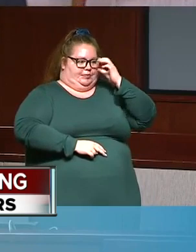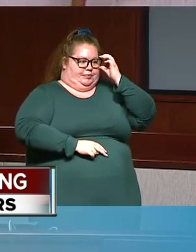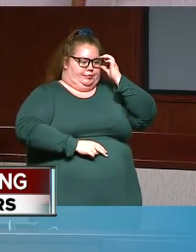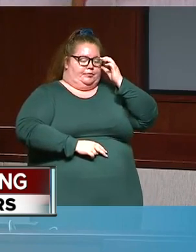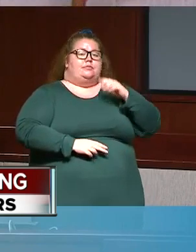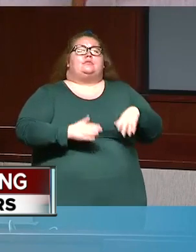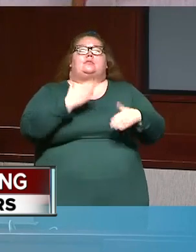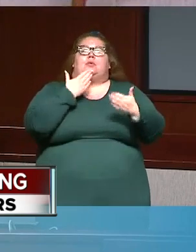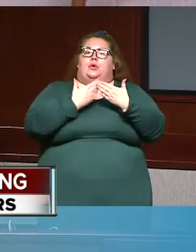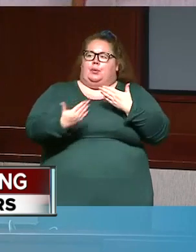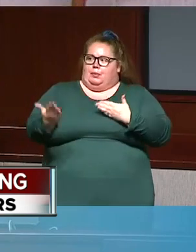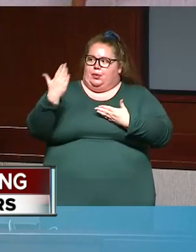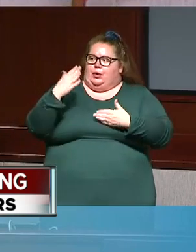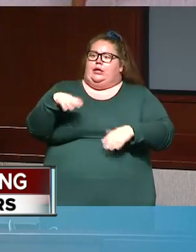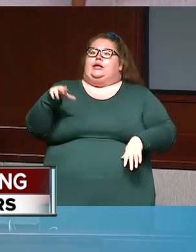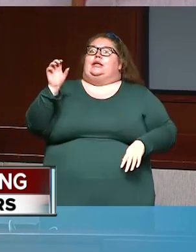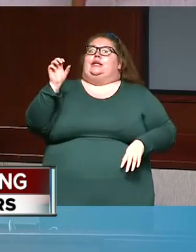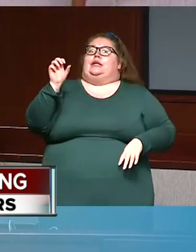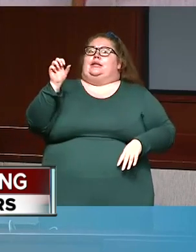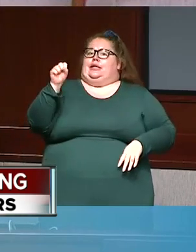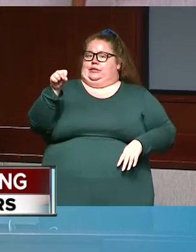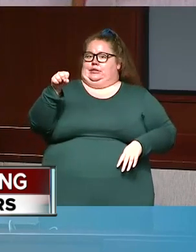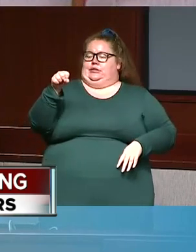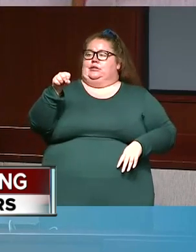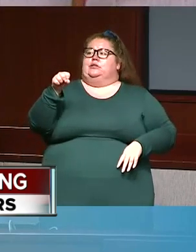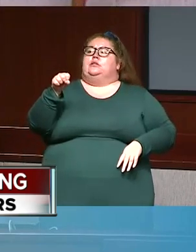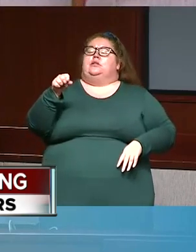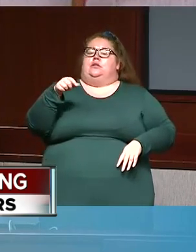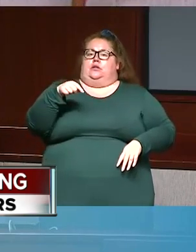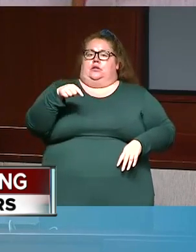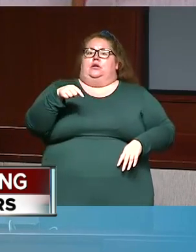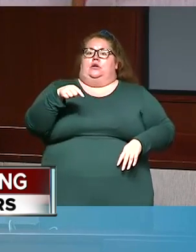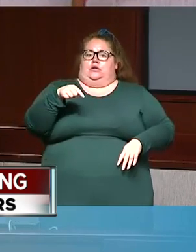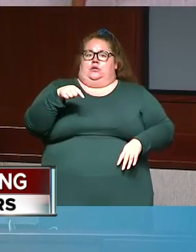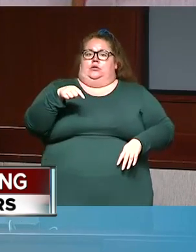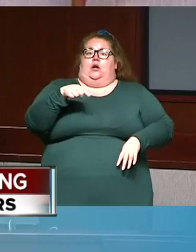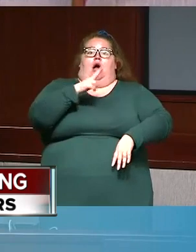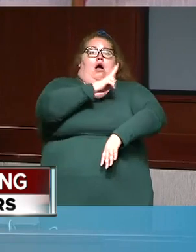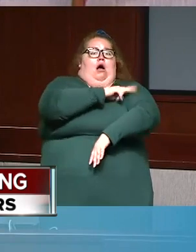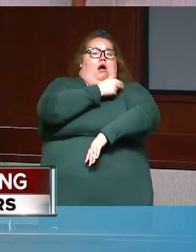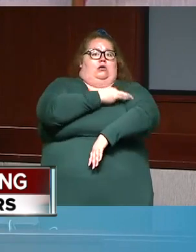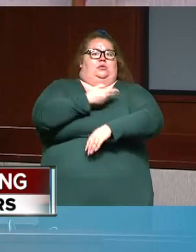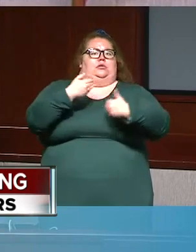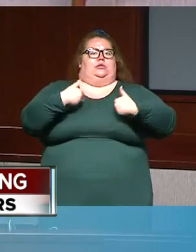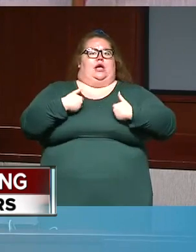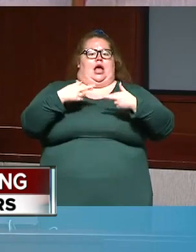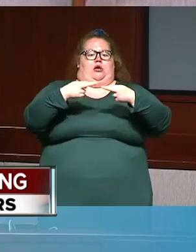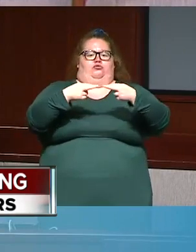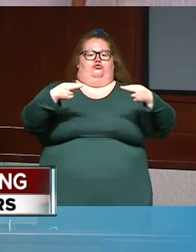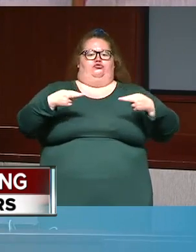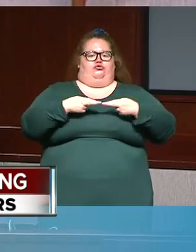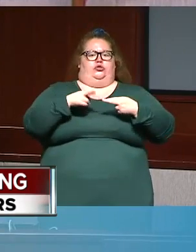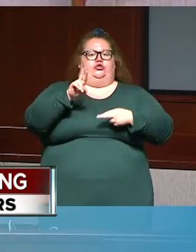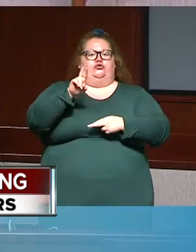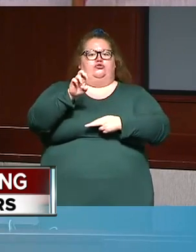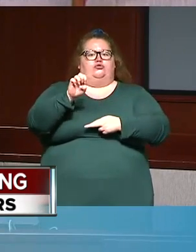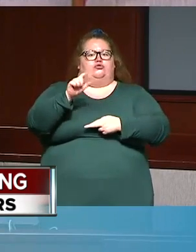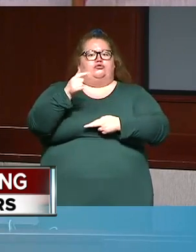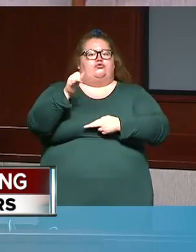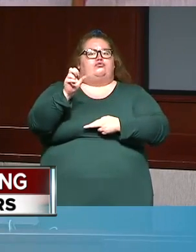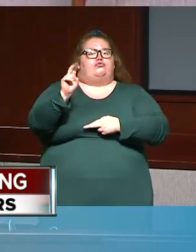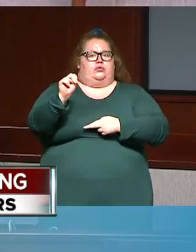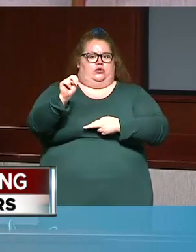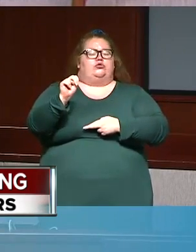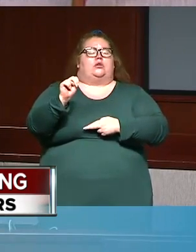Good morning, Ralph. Yes, hospitals generally operate on a regional basis, and it can